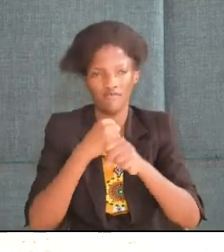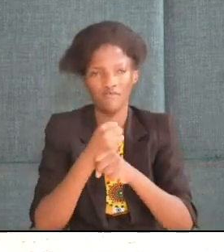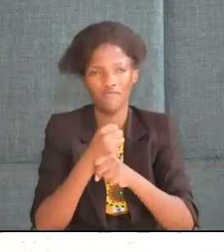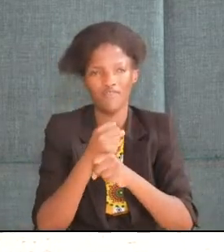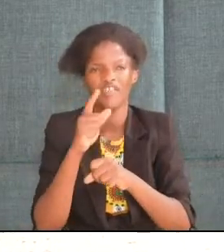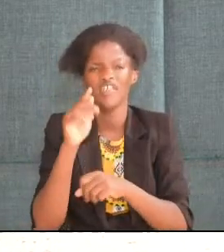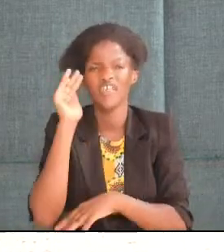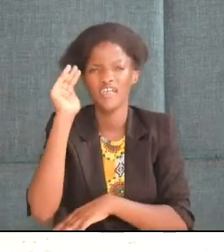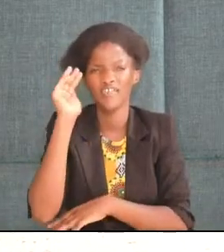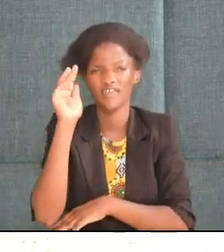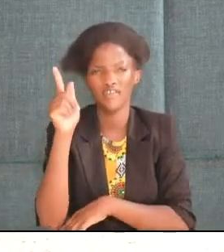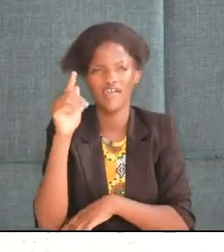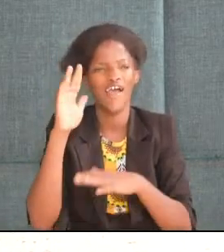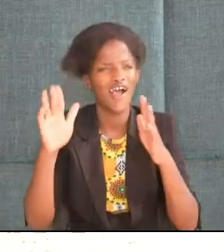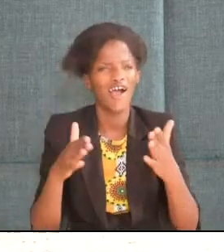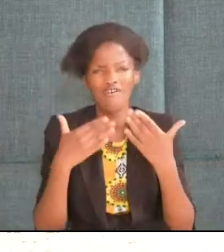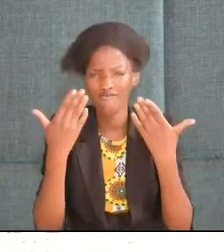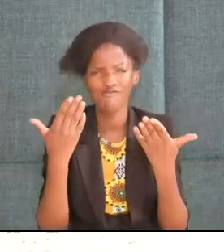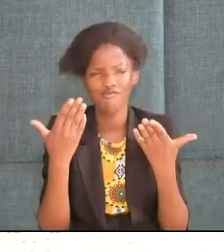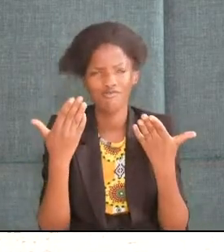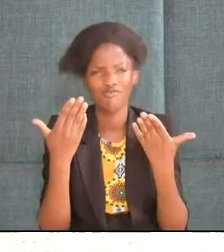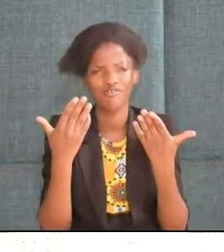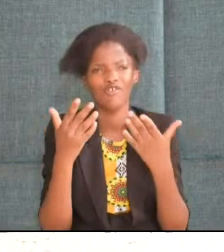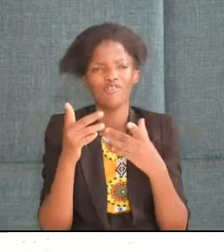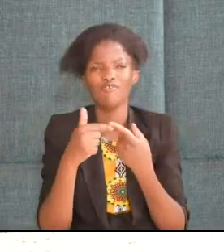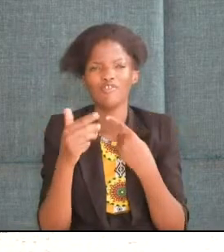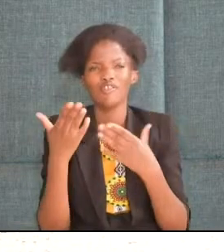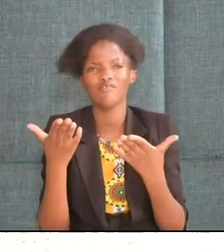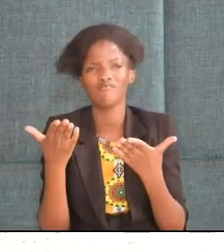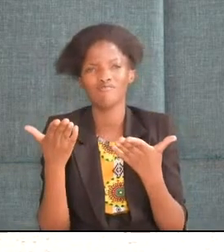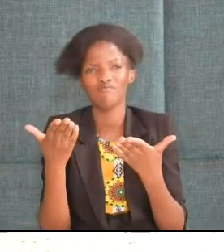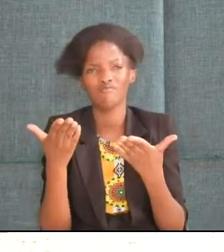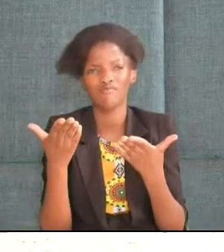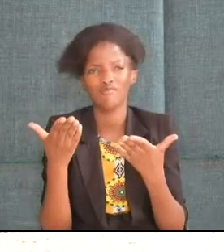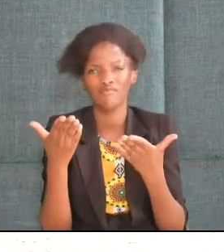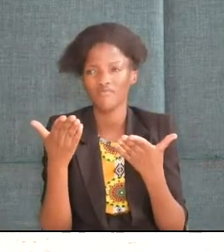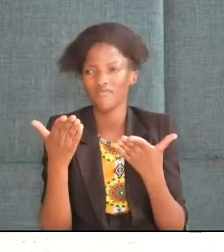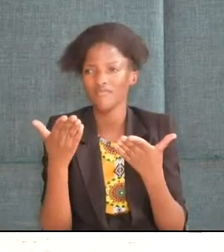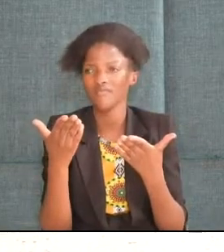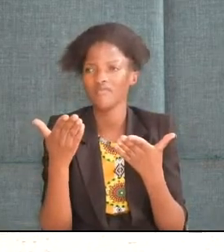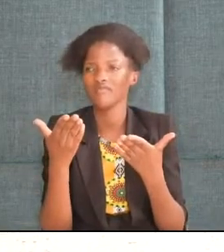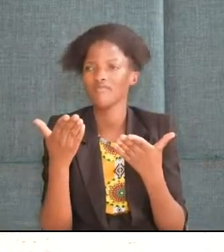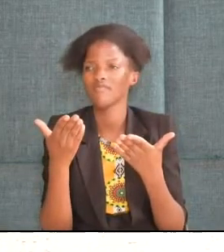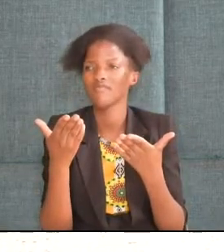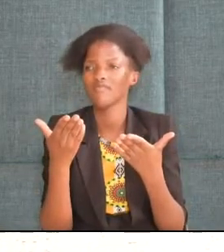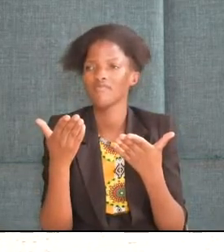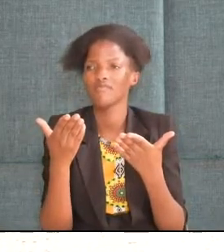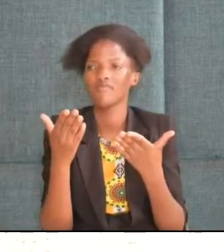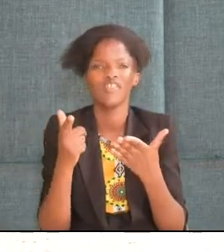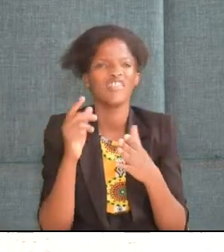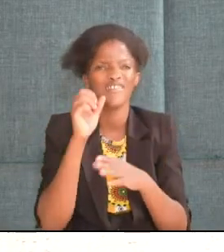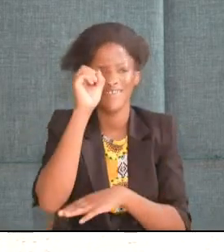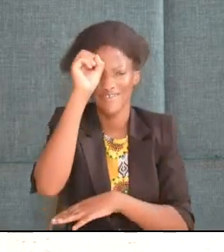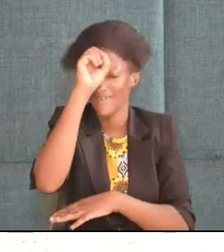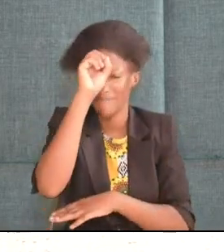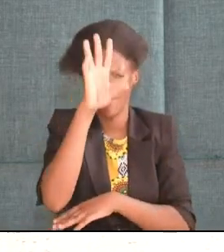2021. Then I asked him, how do I get there? He then told me, it is a